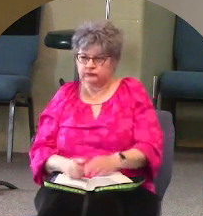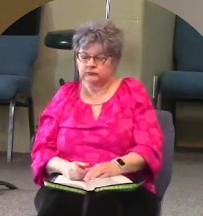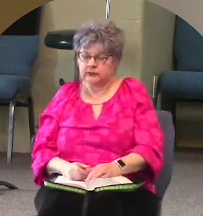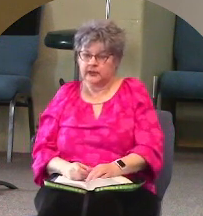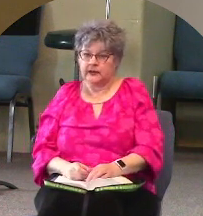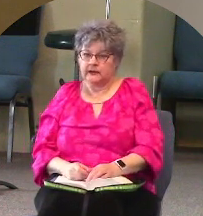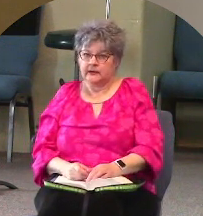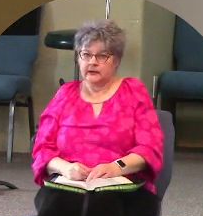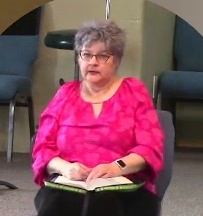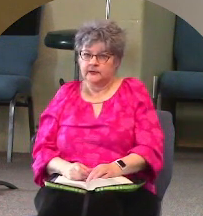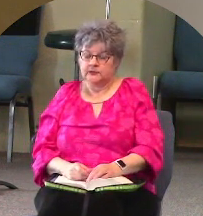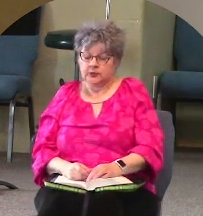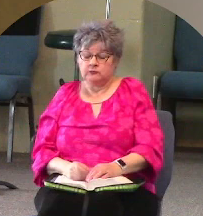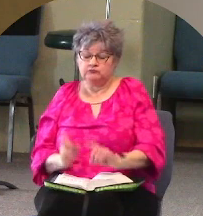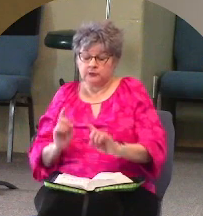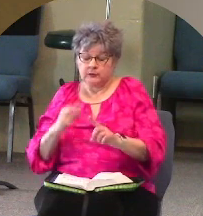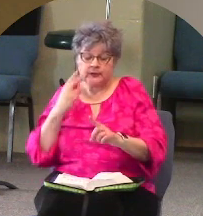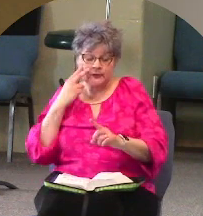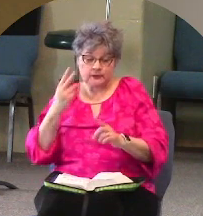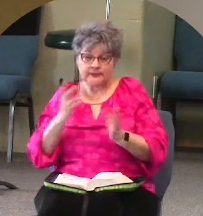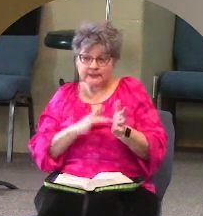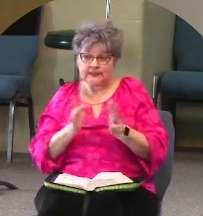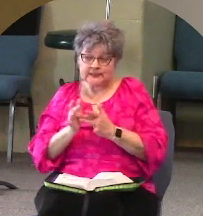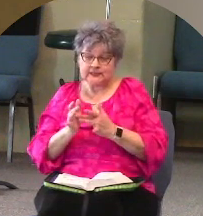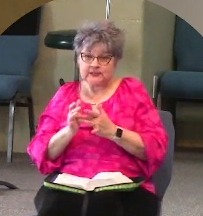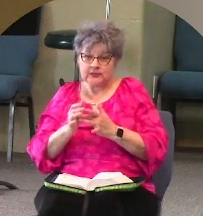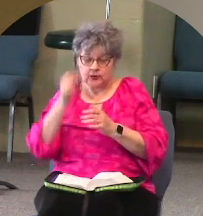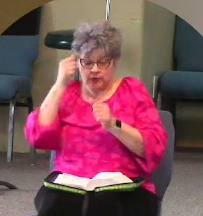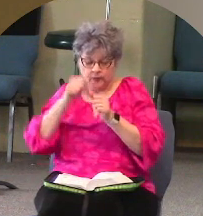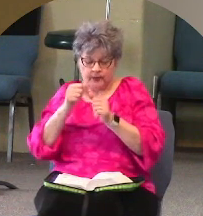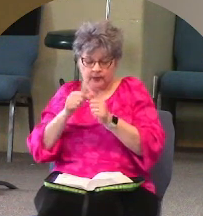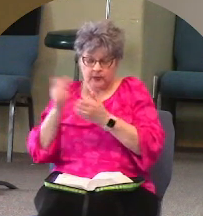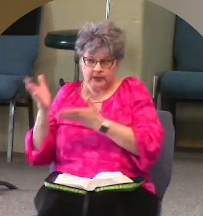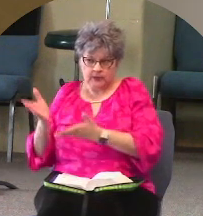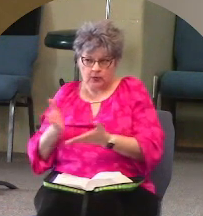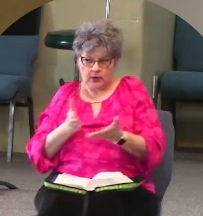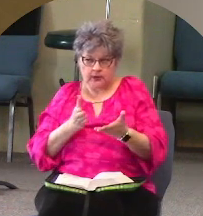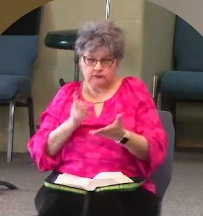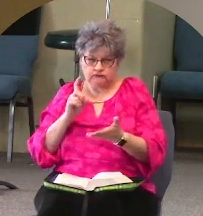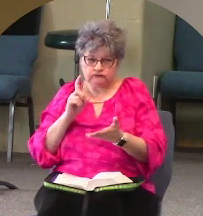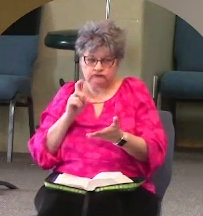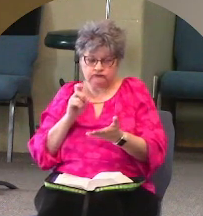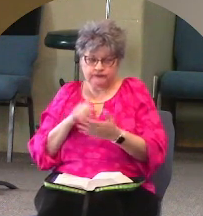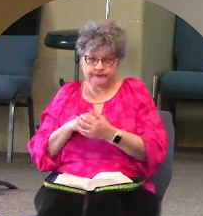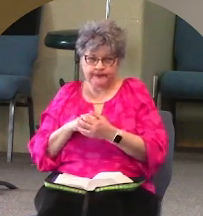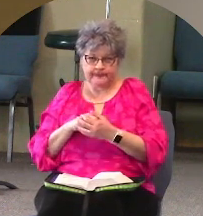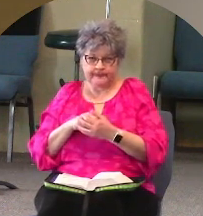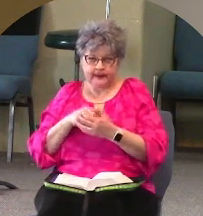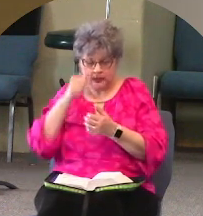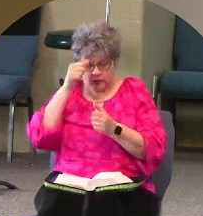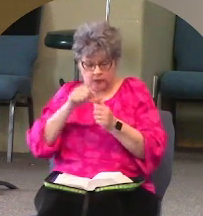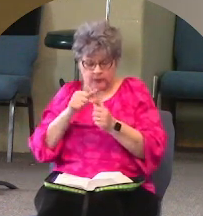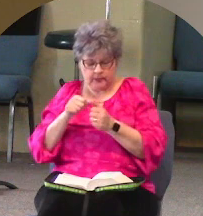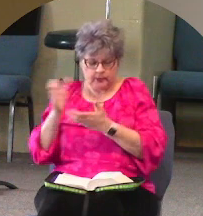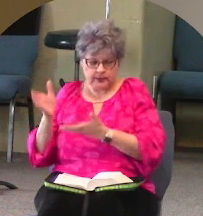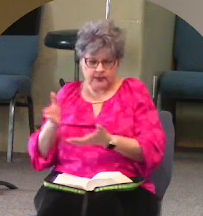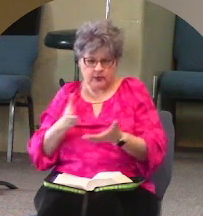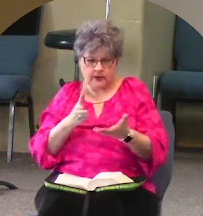So they went to go see Jesus. Do you remember what they brought with them? Do you remember what they brought with them?